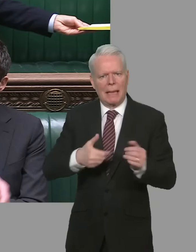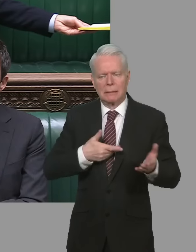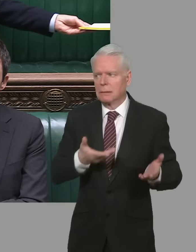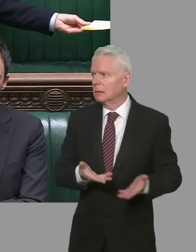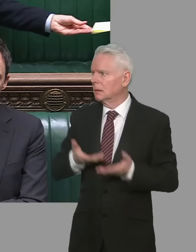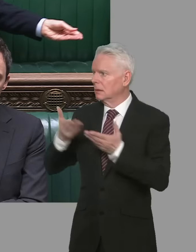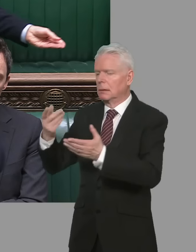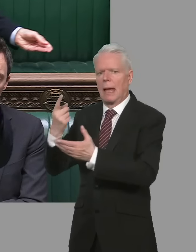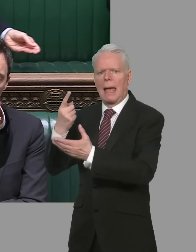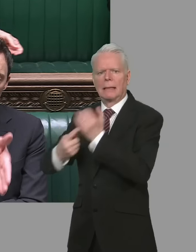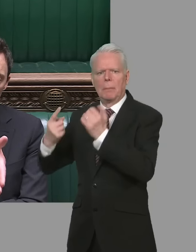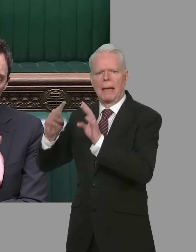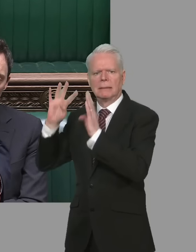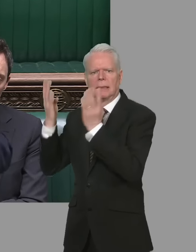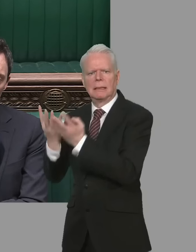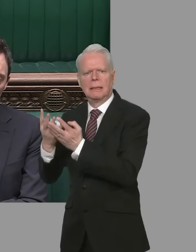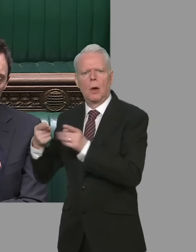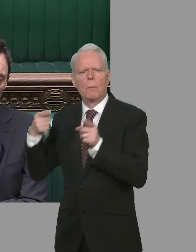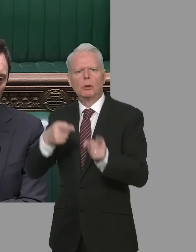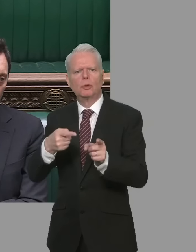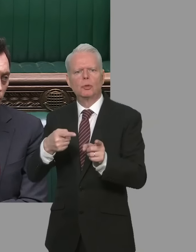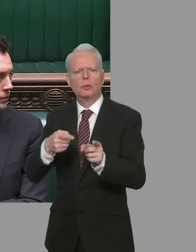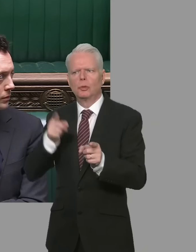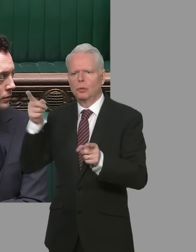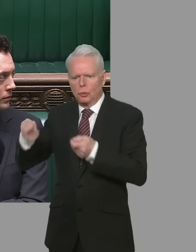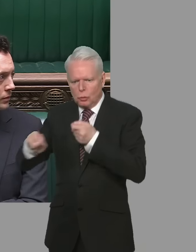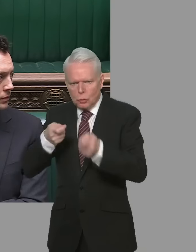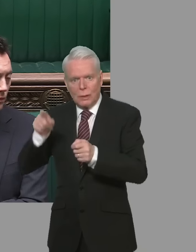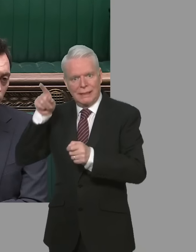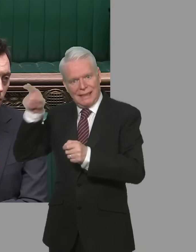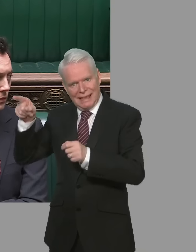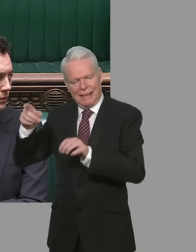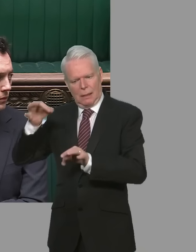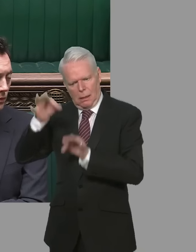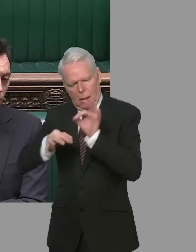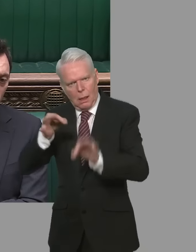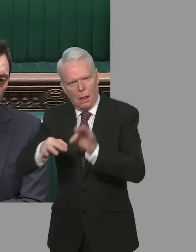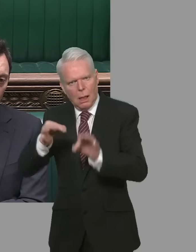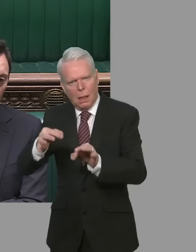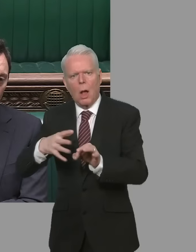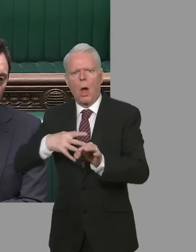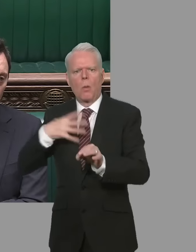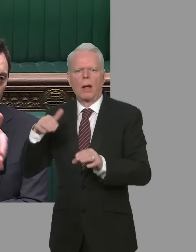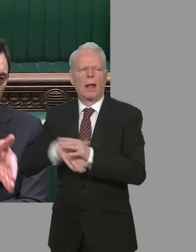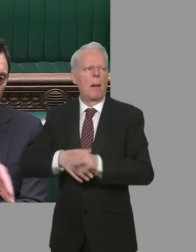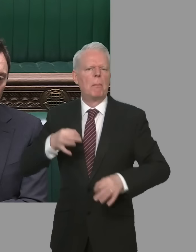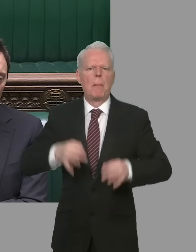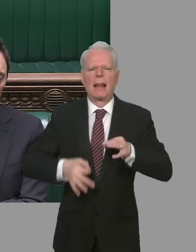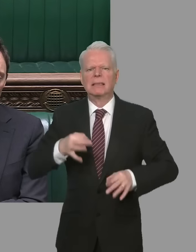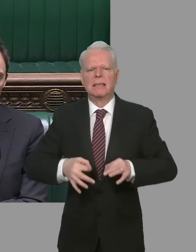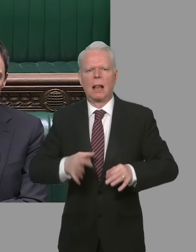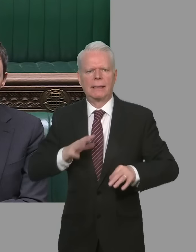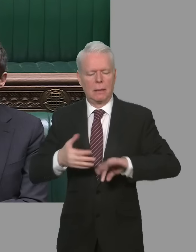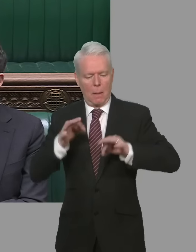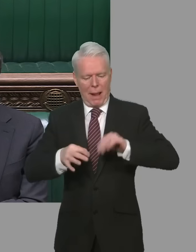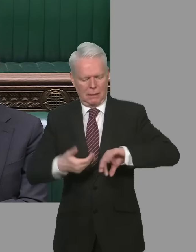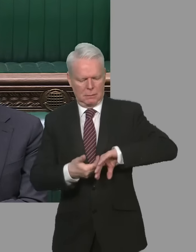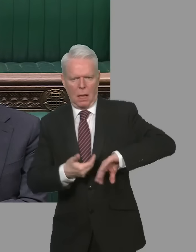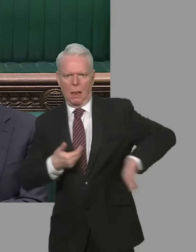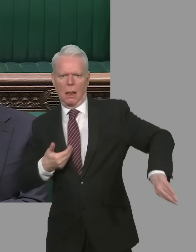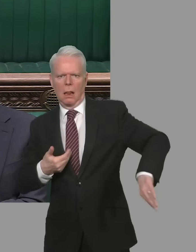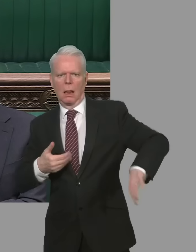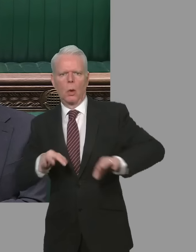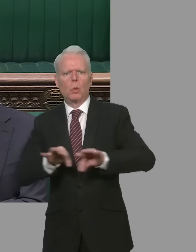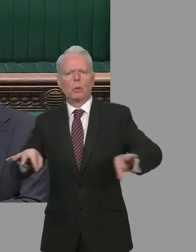last government in its legislation left 800 civil claims against the MOD